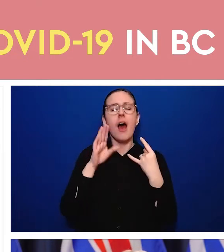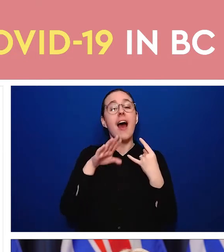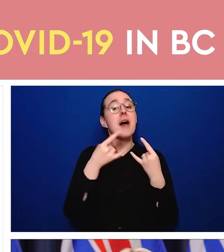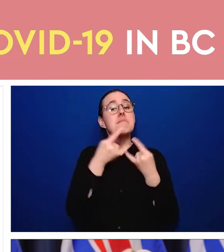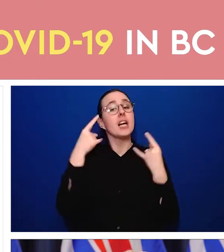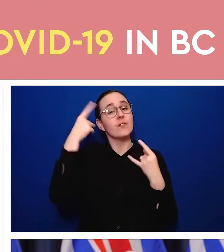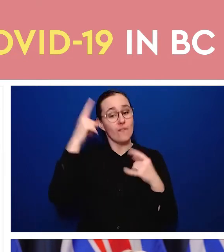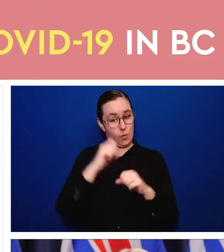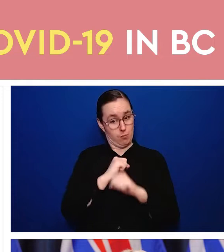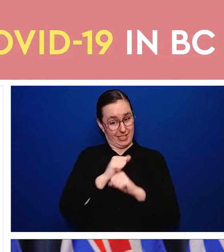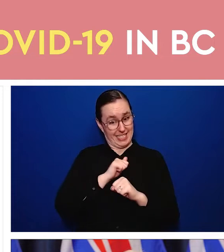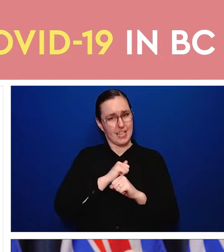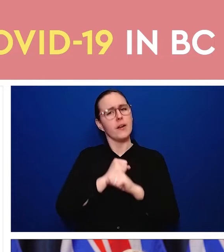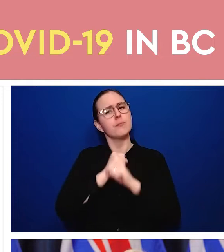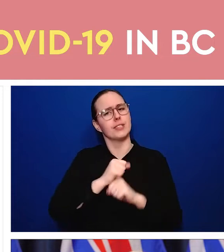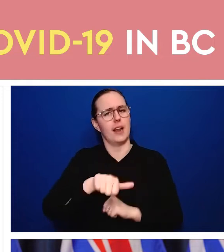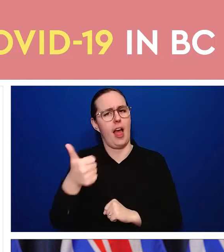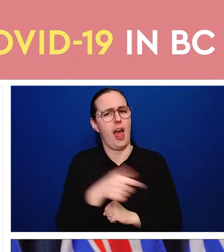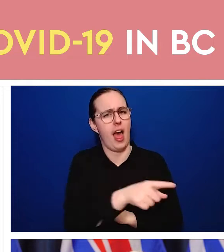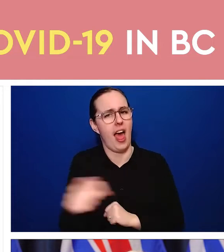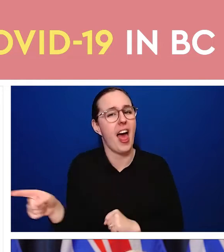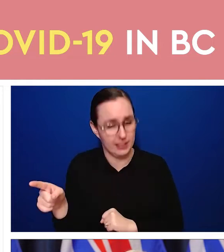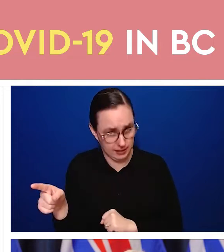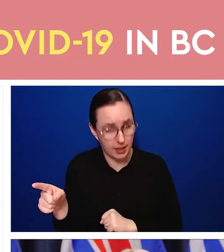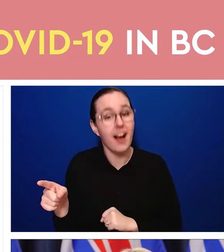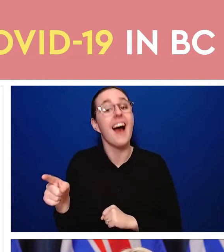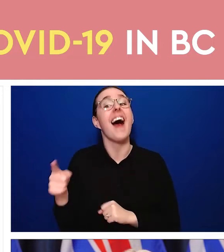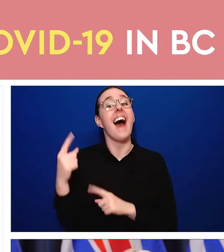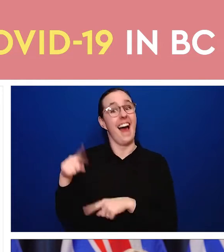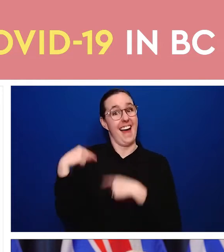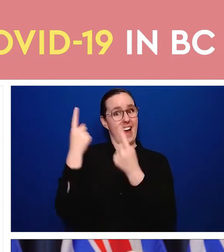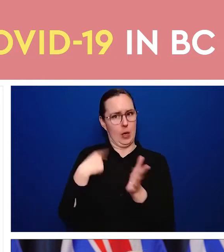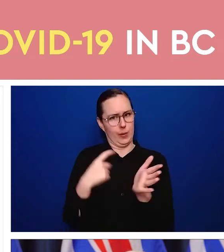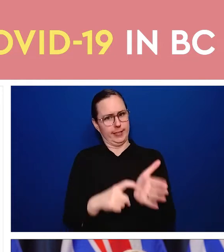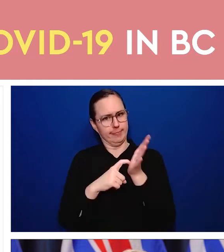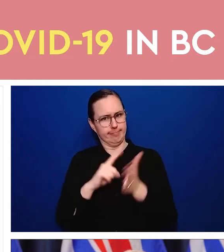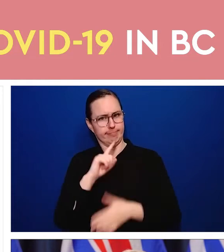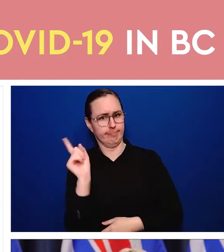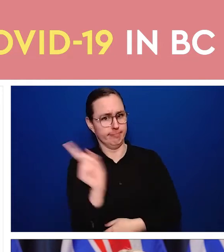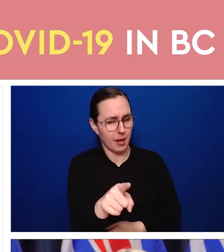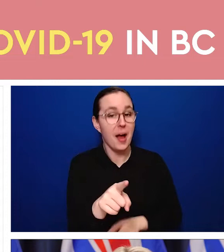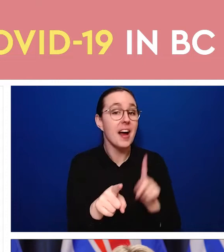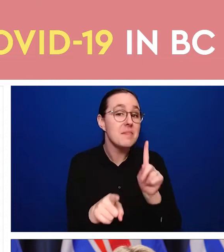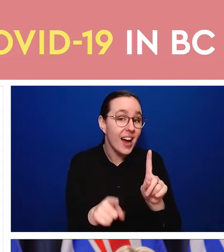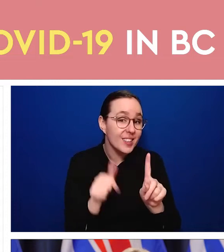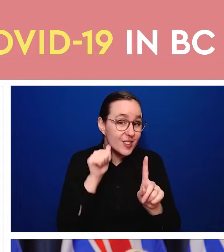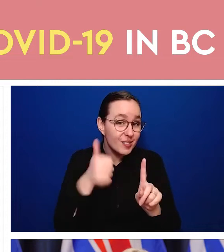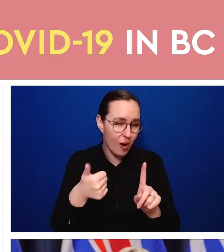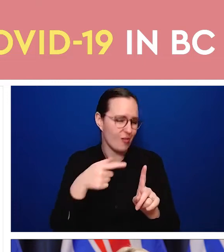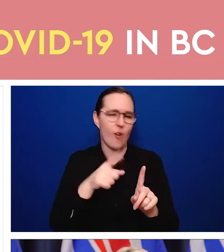no longer required or mandated under an order as of tomorrow, some people in some locations will